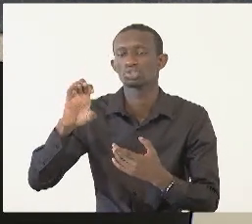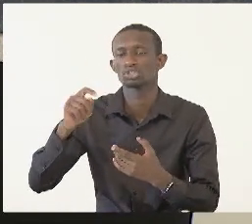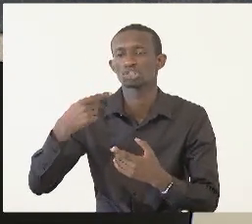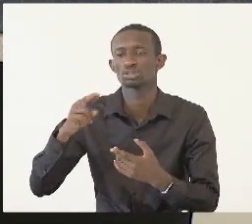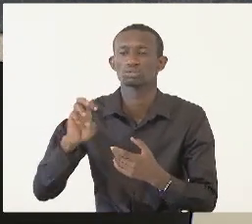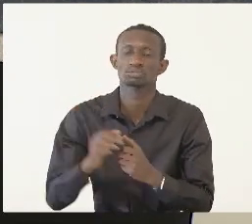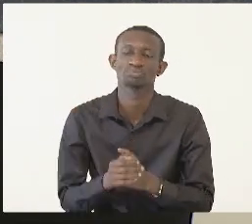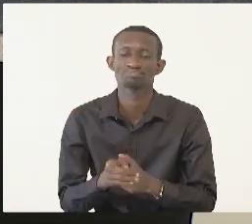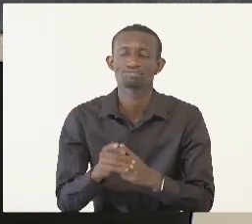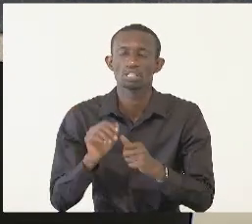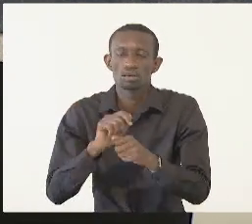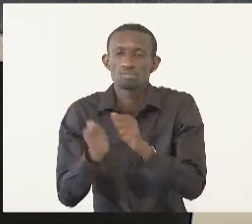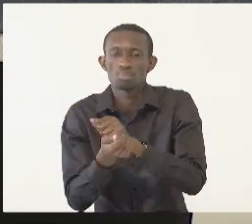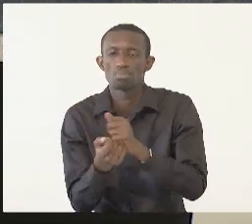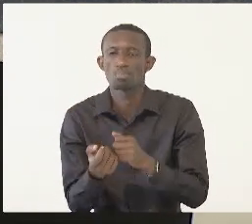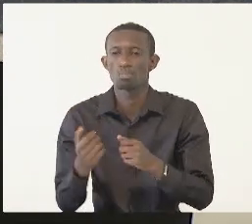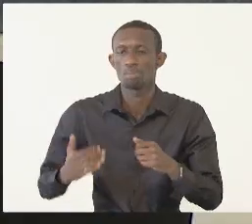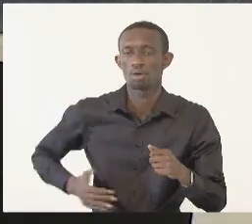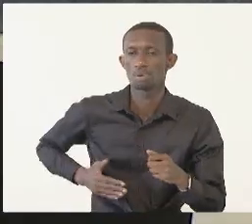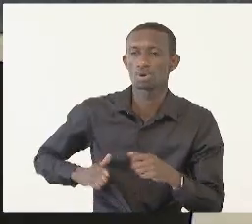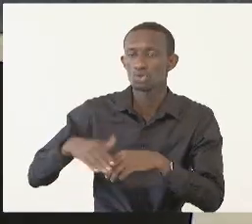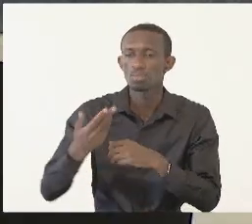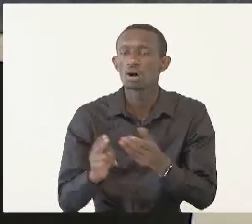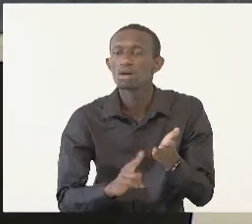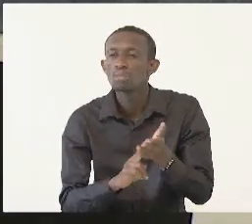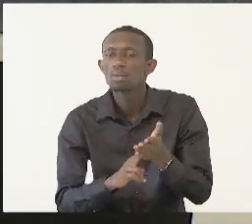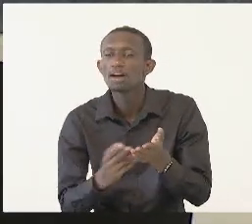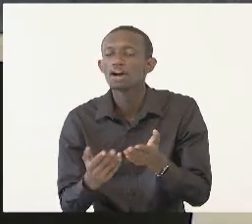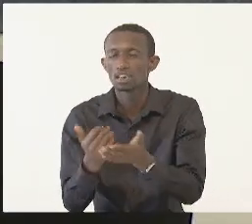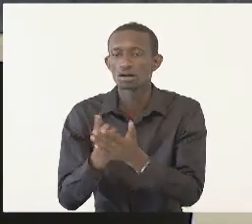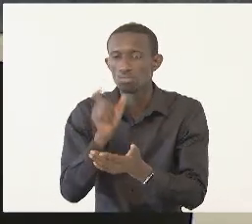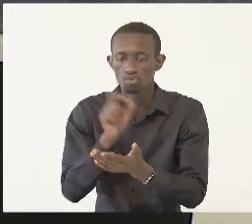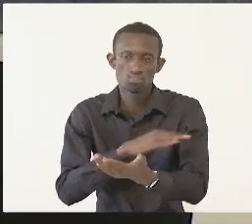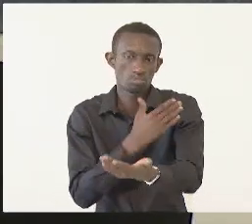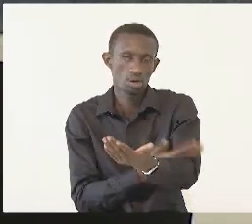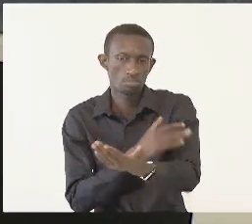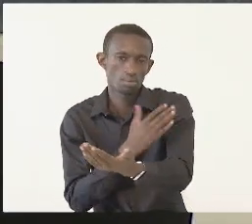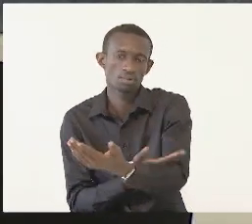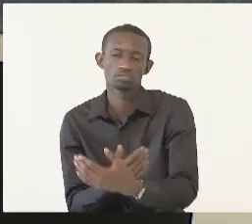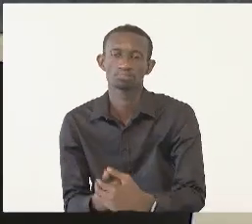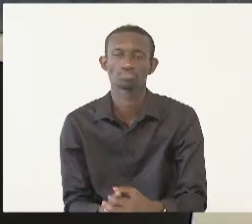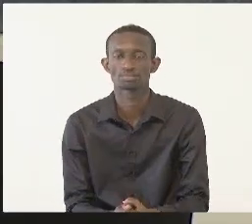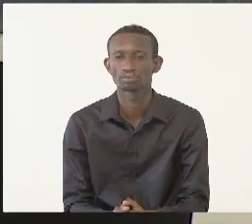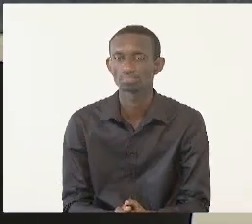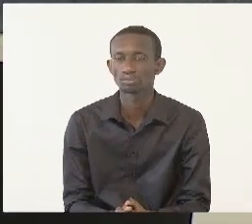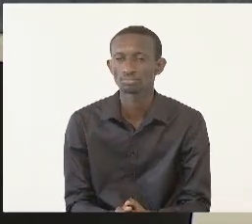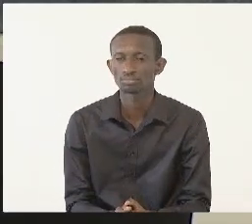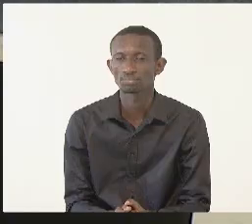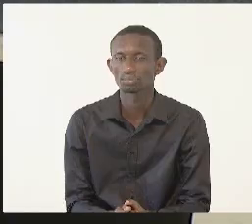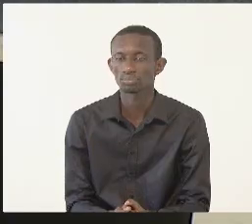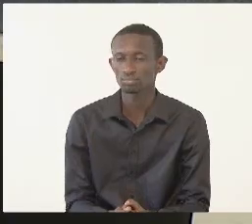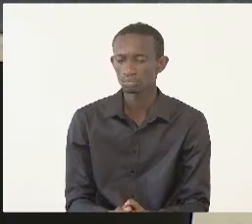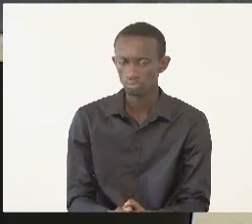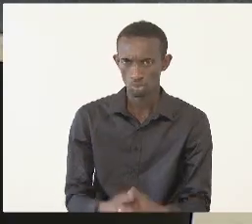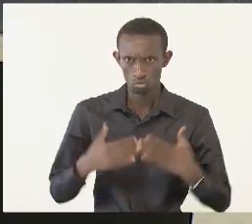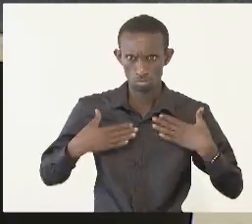in the liver, which is going to be used for giving us energy, or is going to be used as a source of energy. So the body cannot